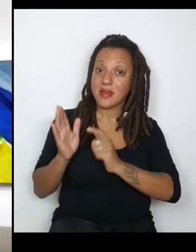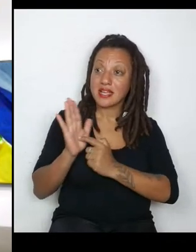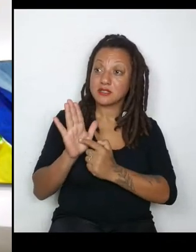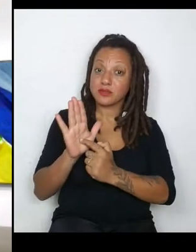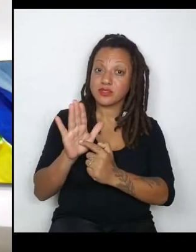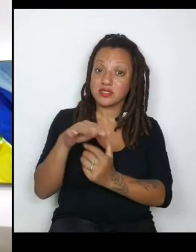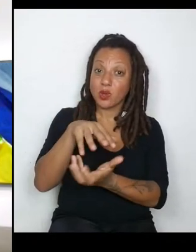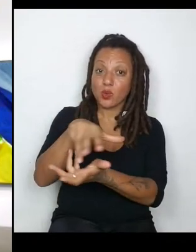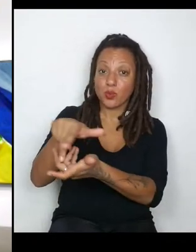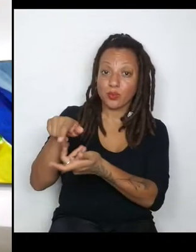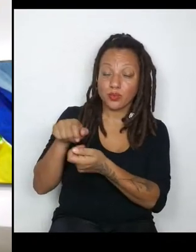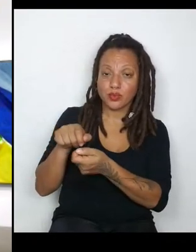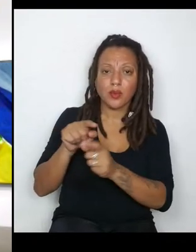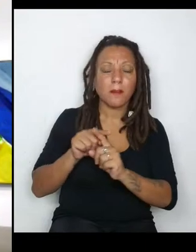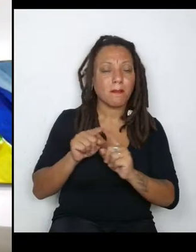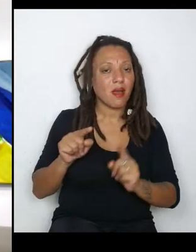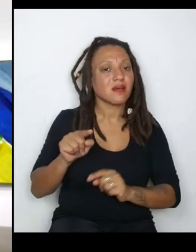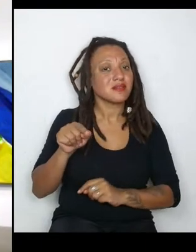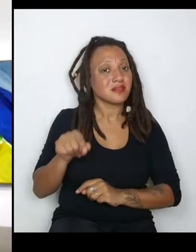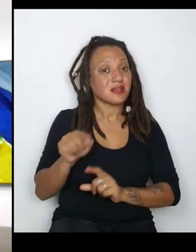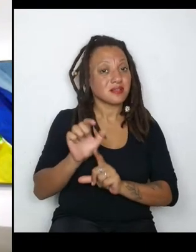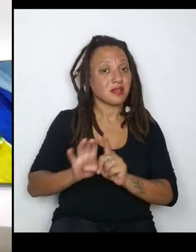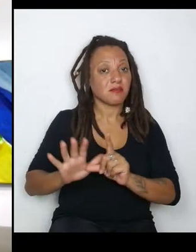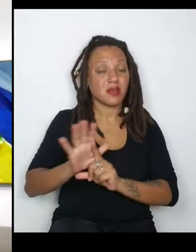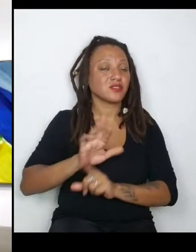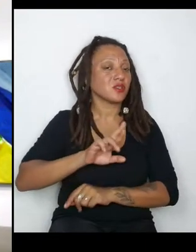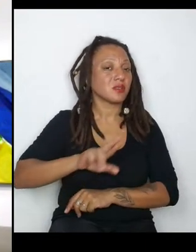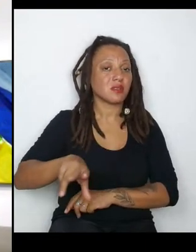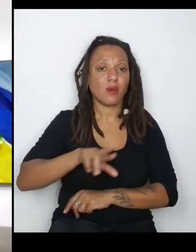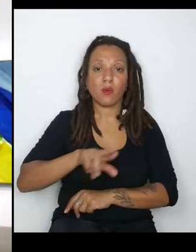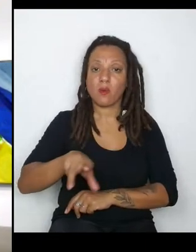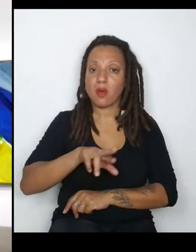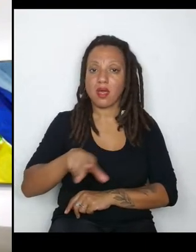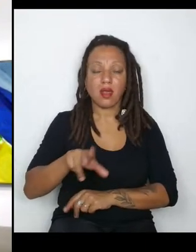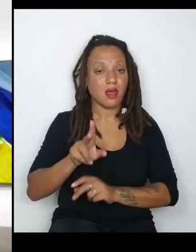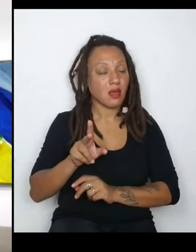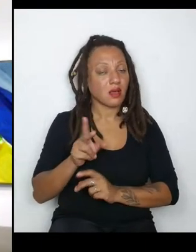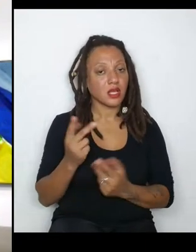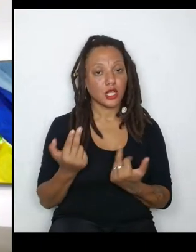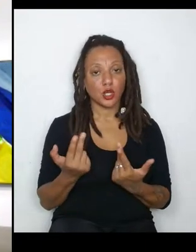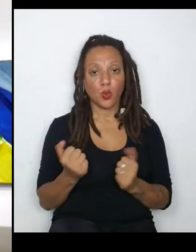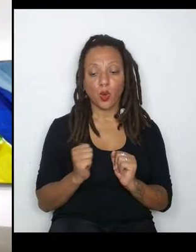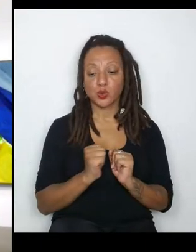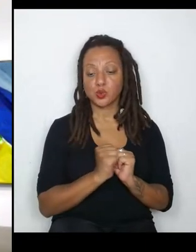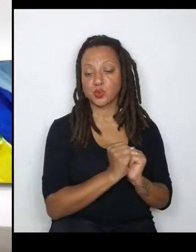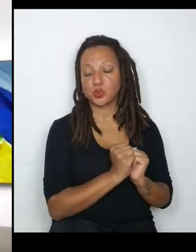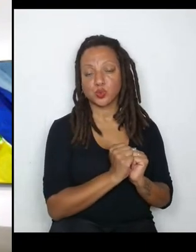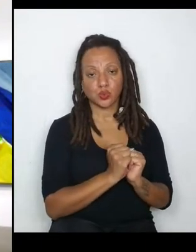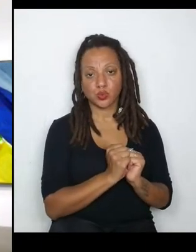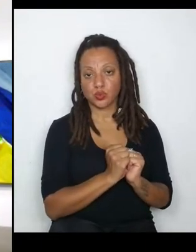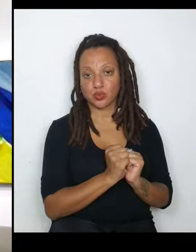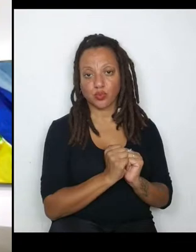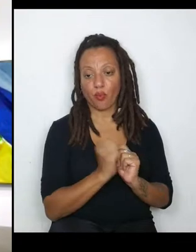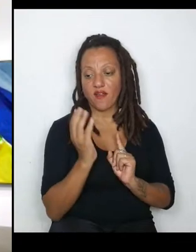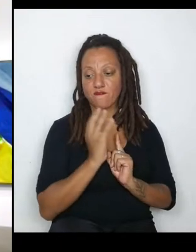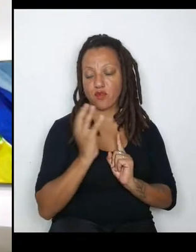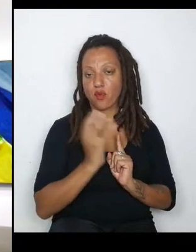him uh that he he drew upon for his art um